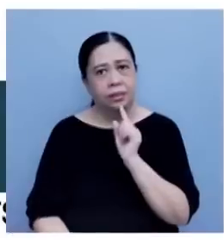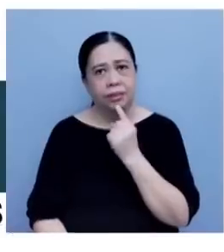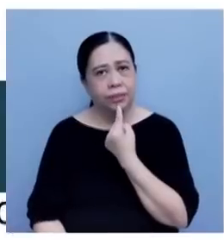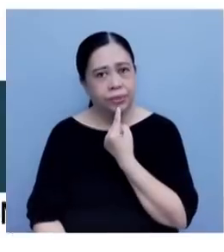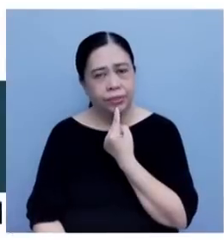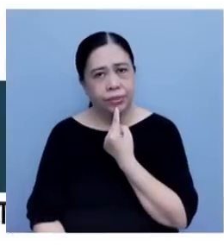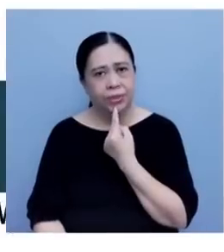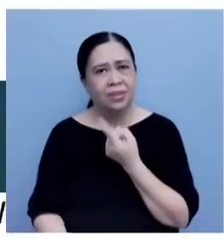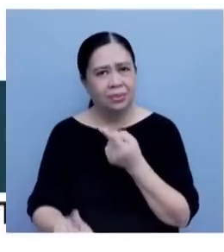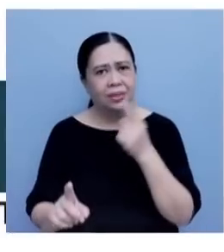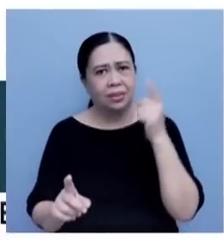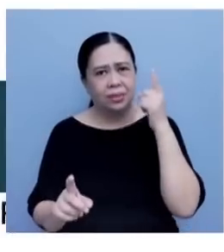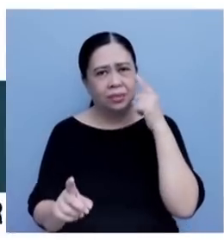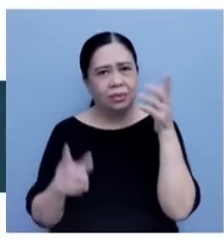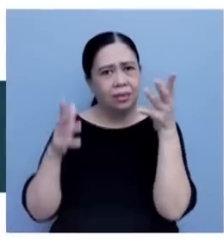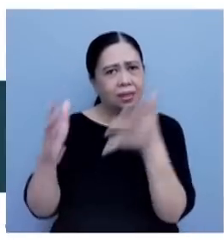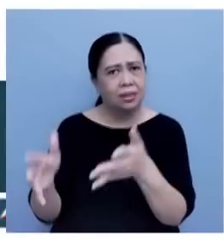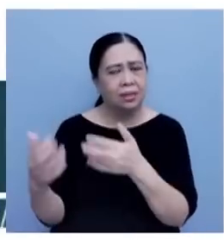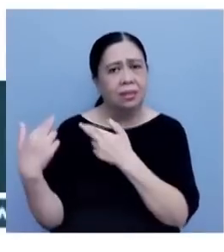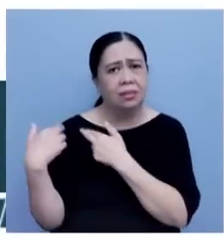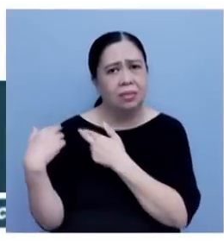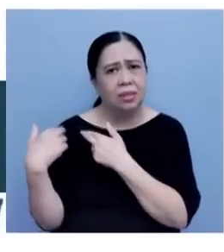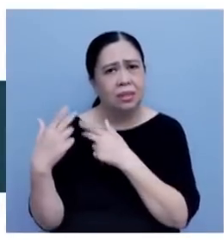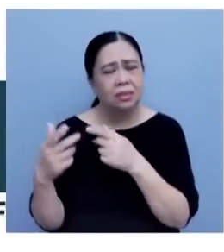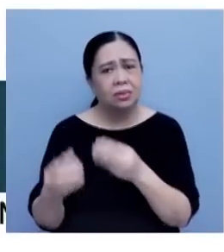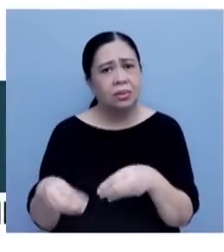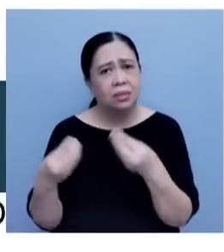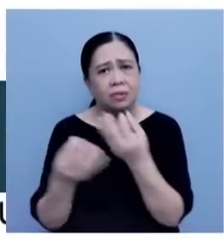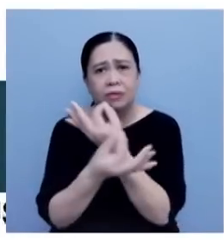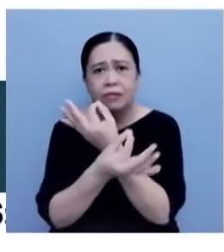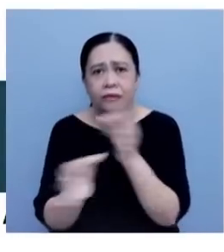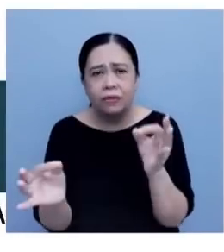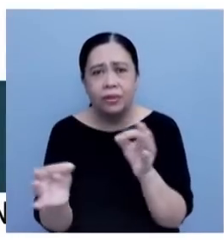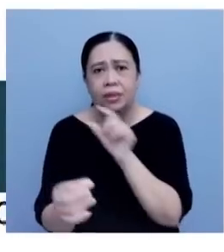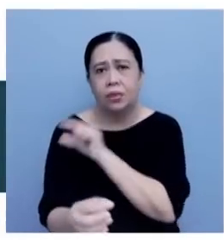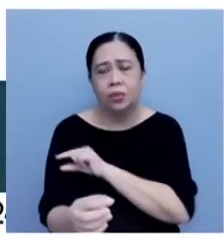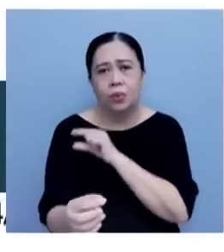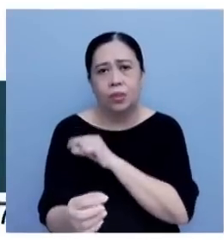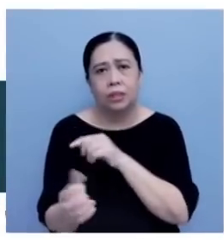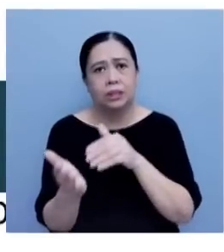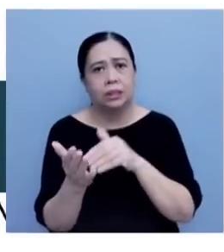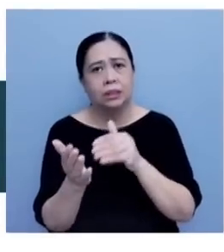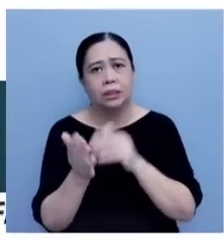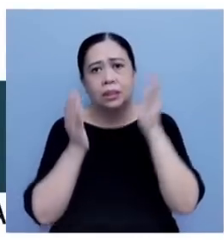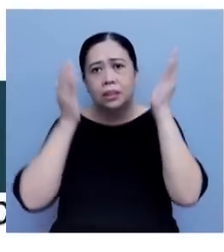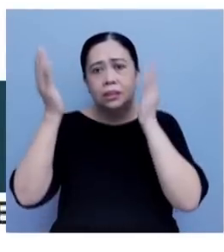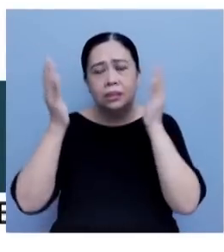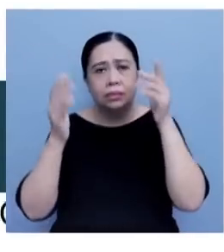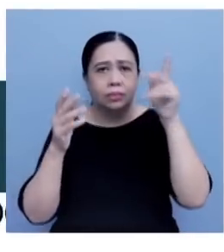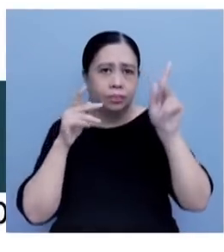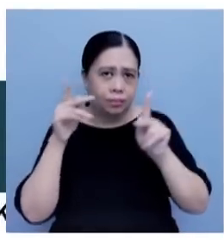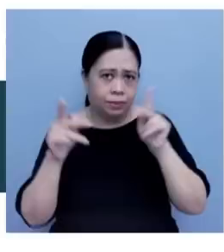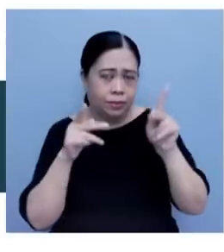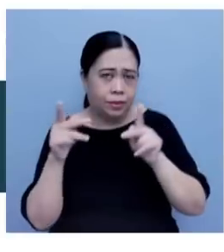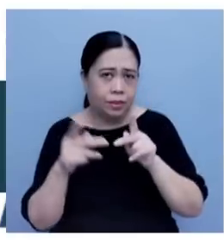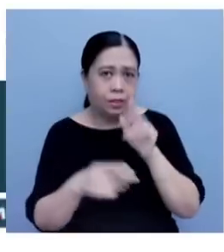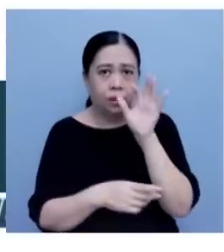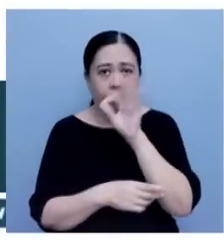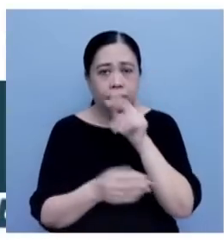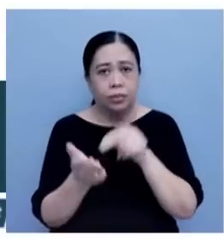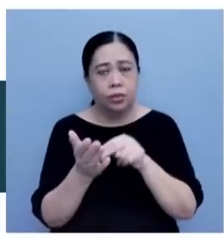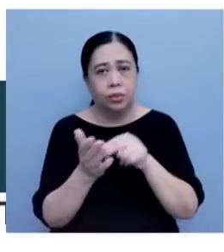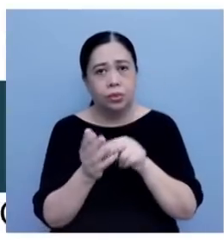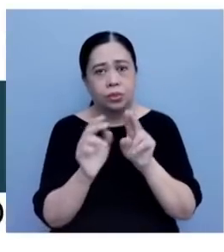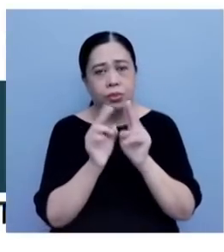is abandoning its responsibility to provide free and quality health services to the public. The Filipino Nurses United,